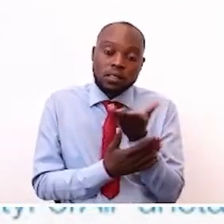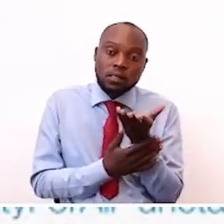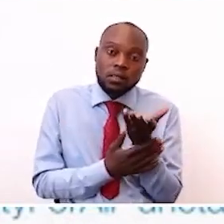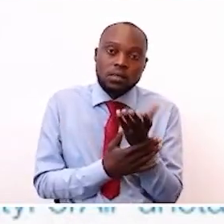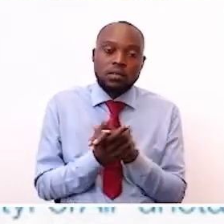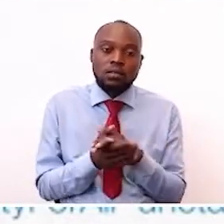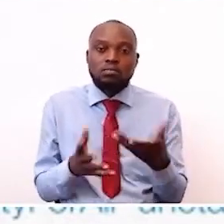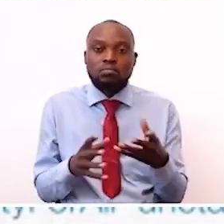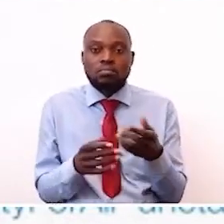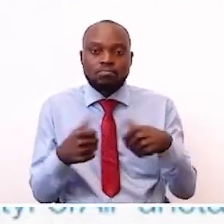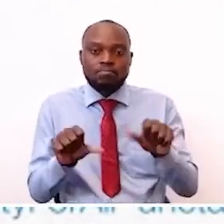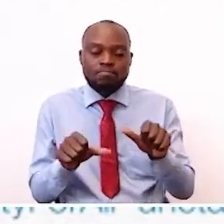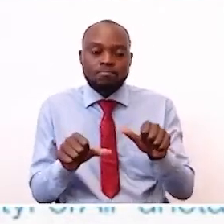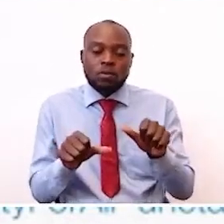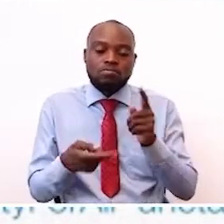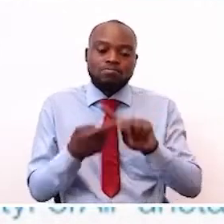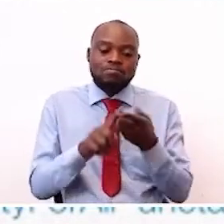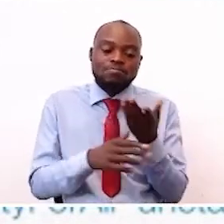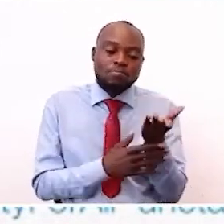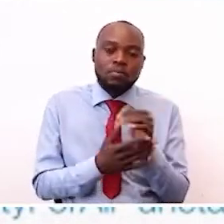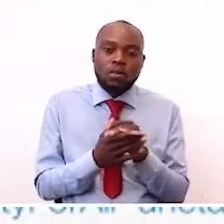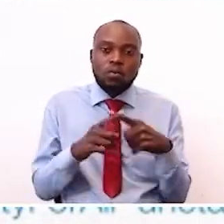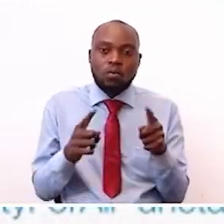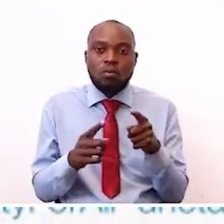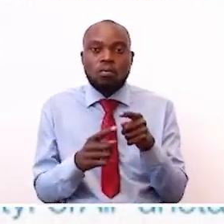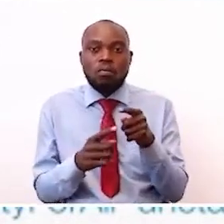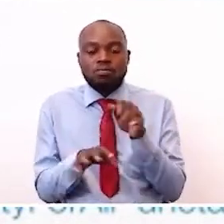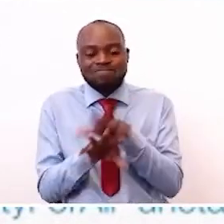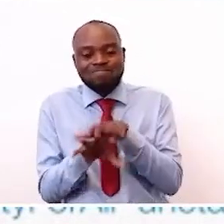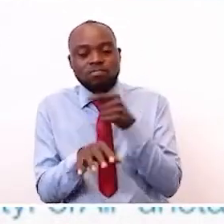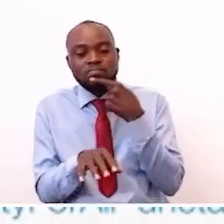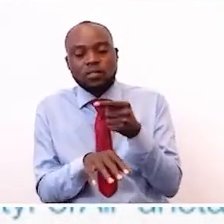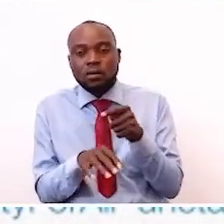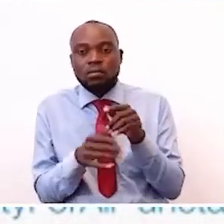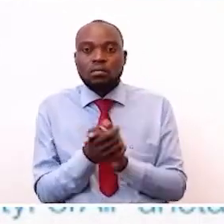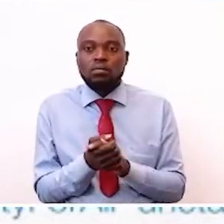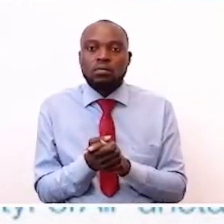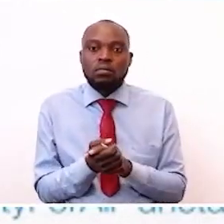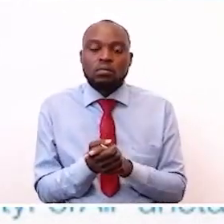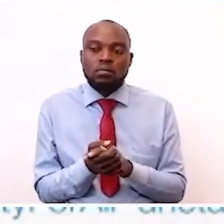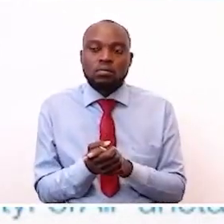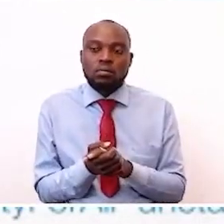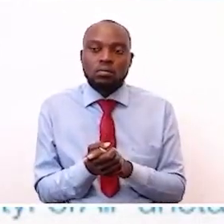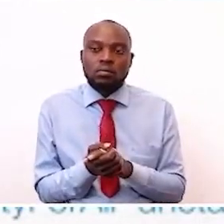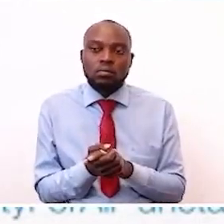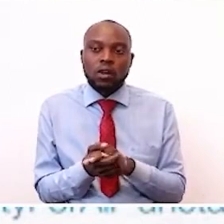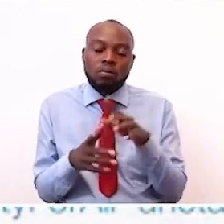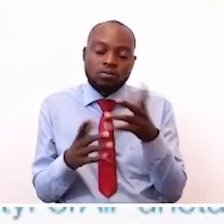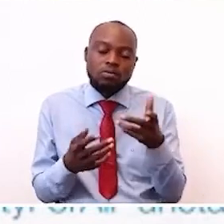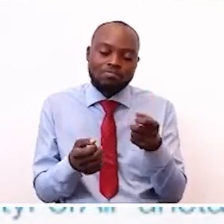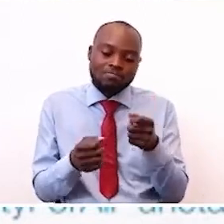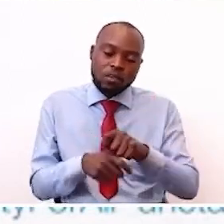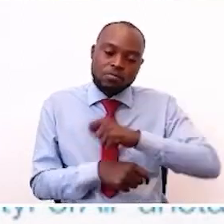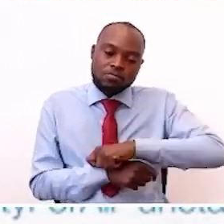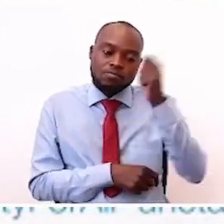to the repayment of the creditor, but crucially to say, are you debt sustainable so that you can actually